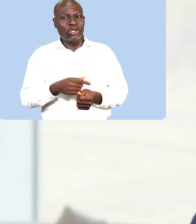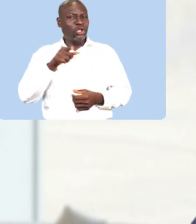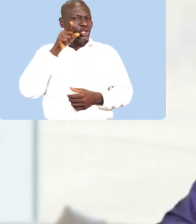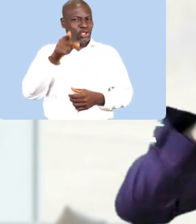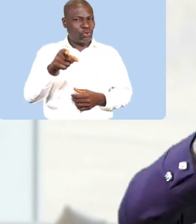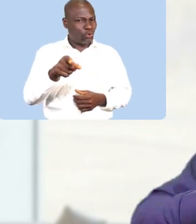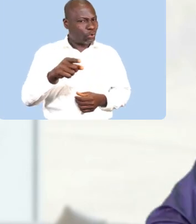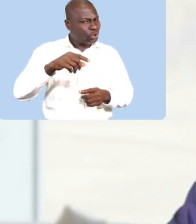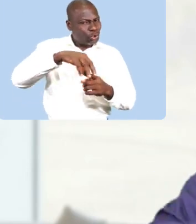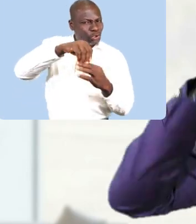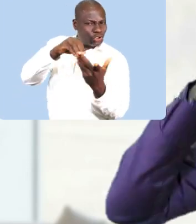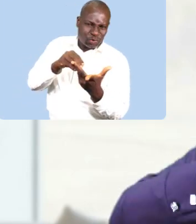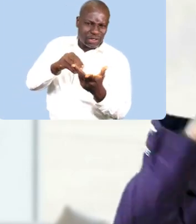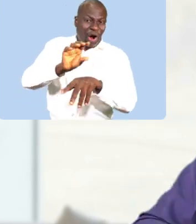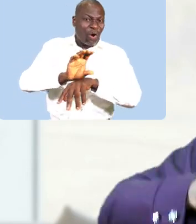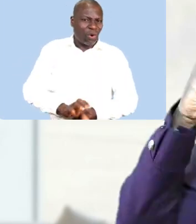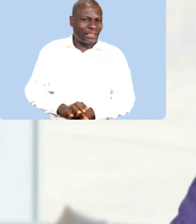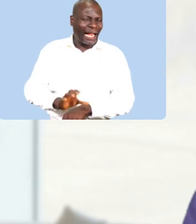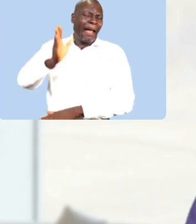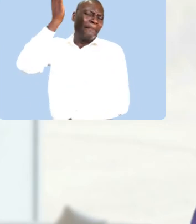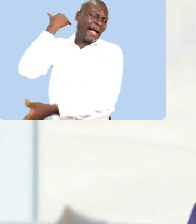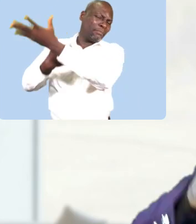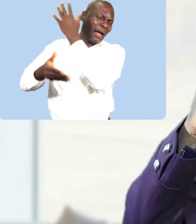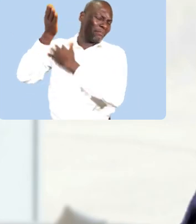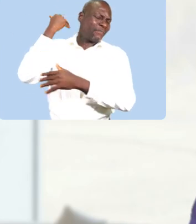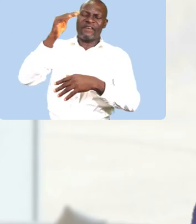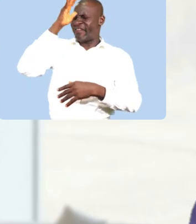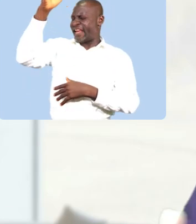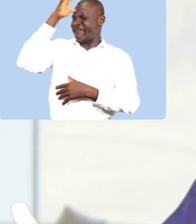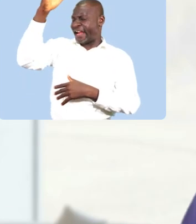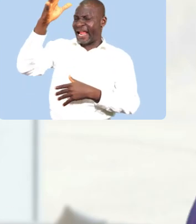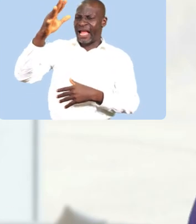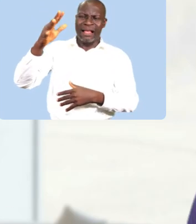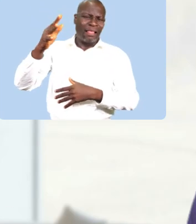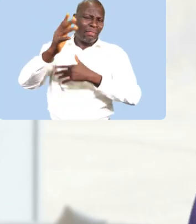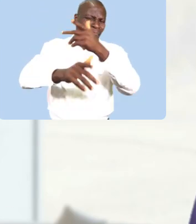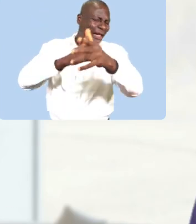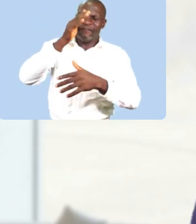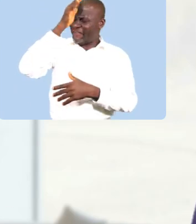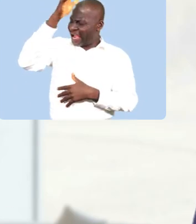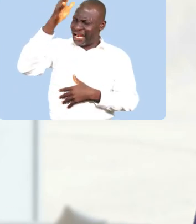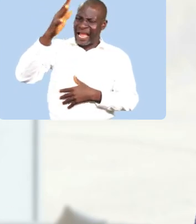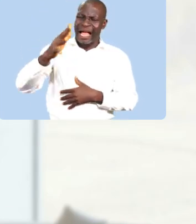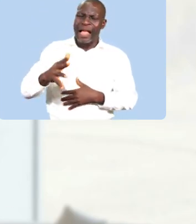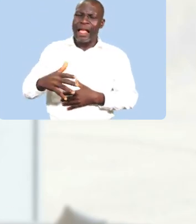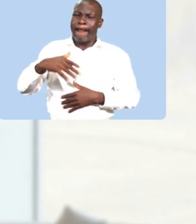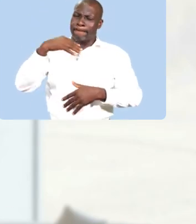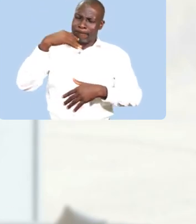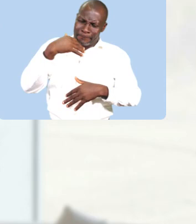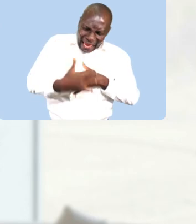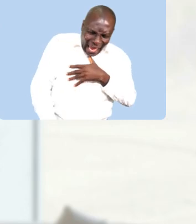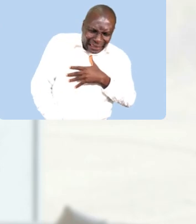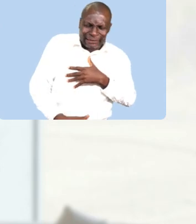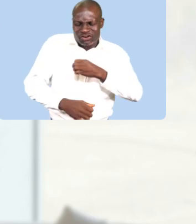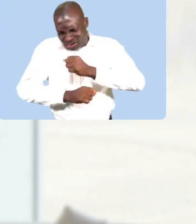noa. Ya nananom, e shie, moja, e guye, nuwa munyaye, and it ho emaye, no. No, bema, no,